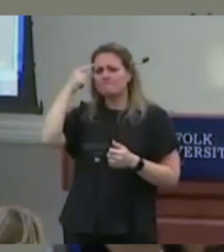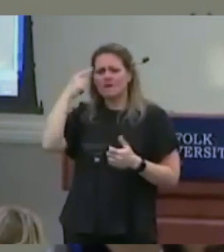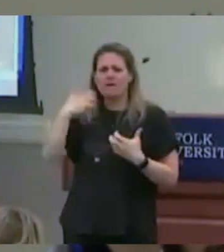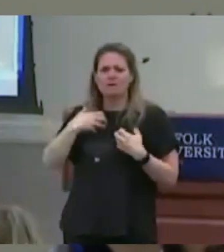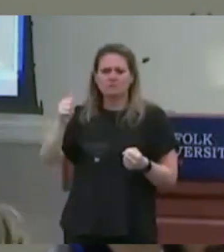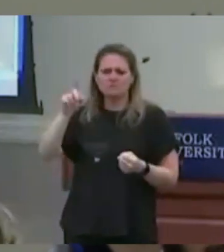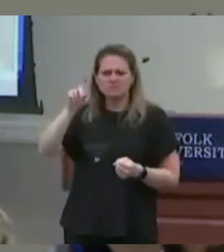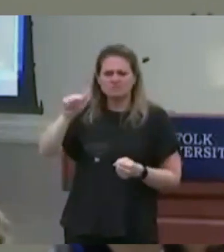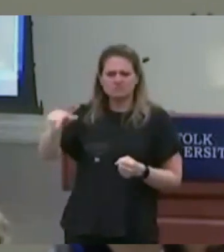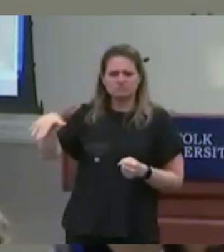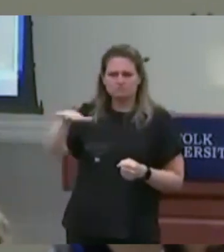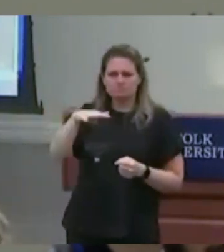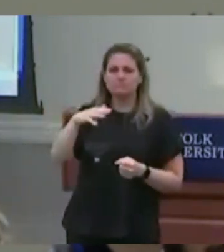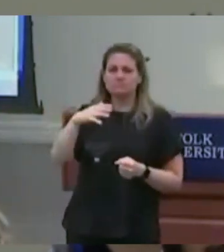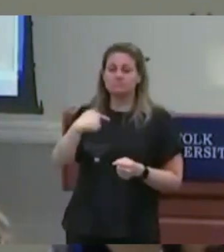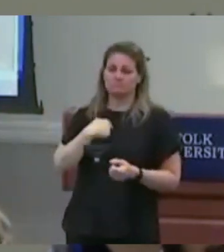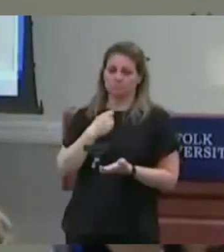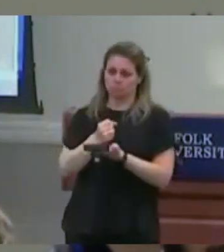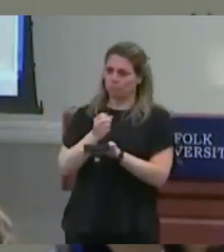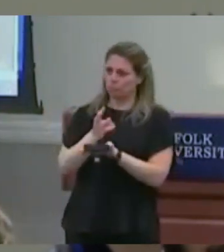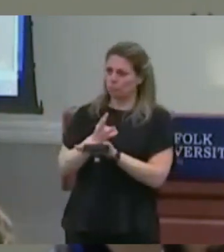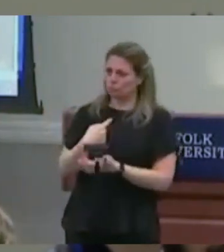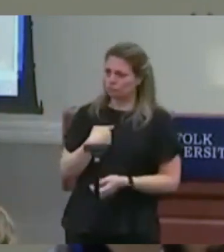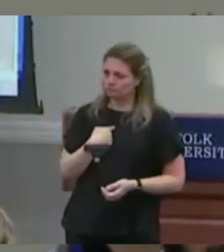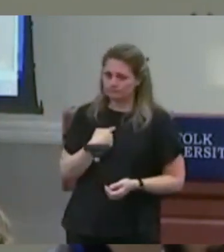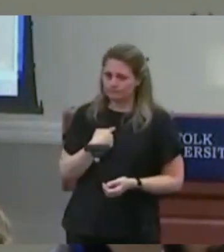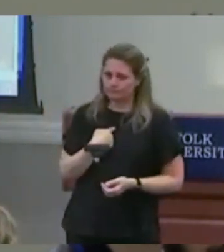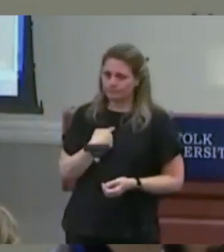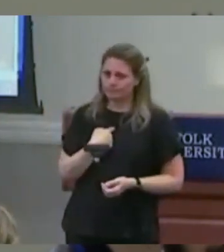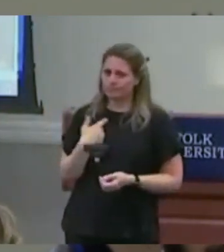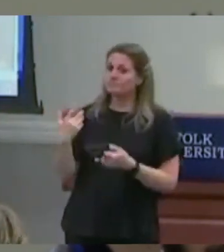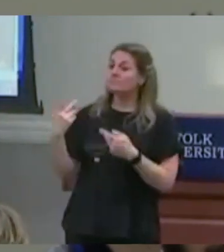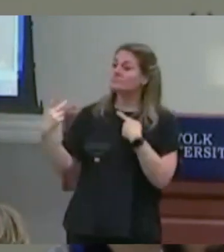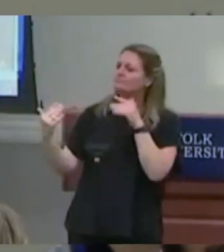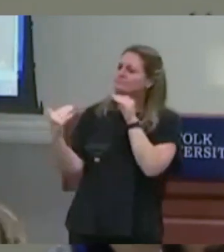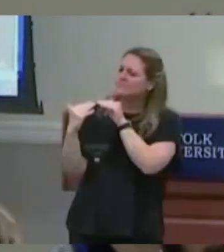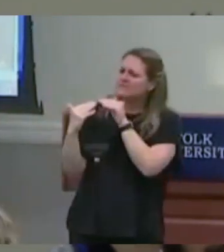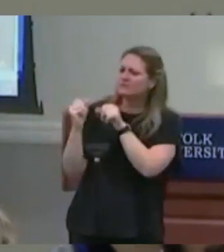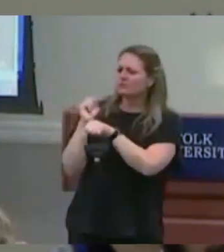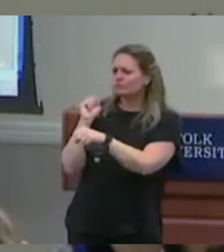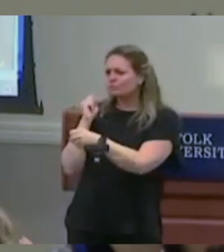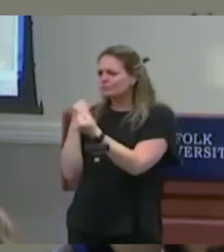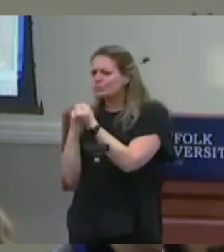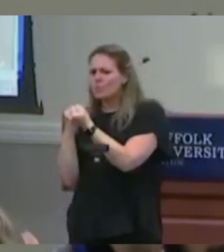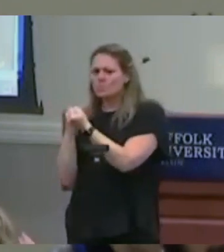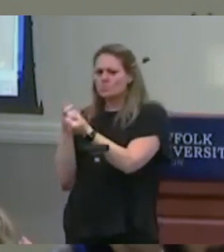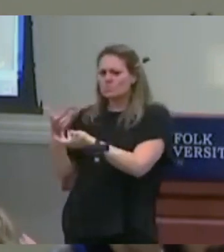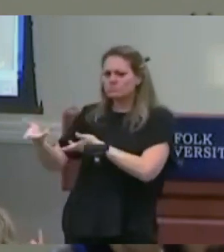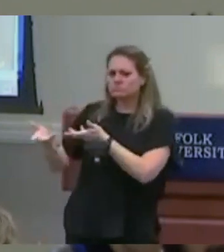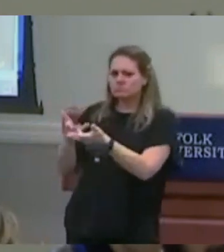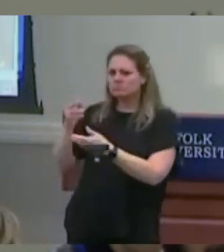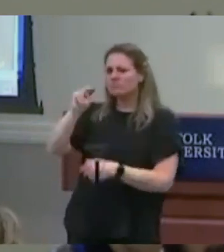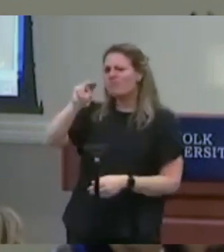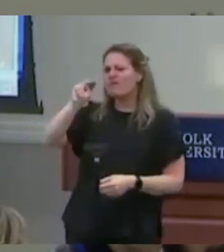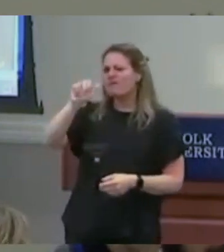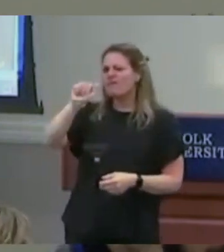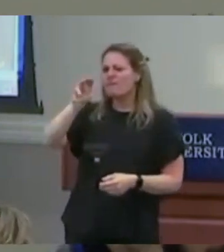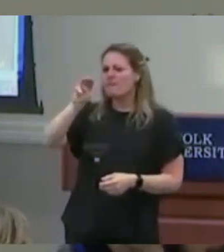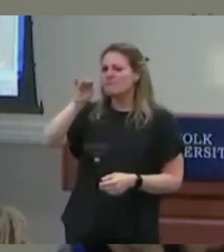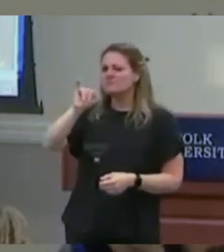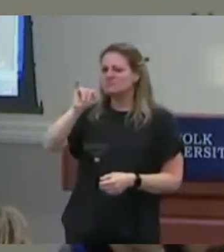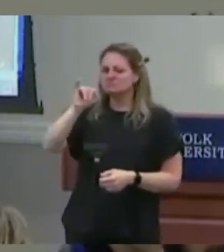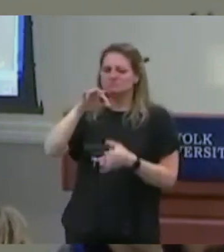worker, and I work in peer support. I most recently work with NAMI, Massachusetts. I'm also a comedian and musician. And next March